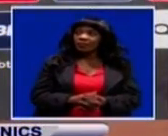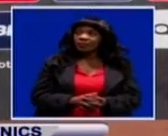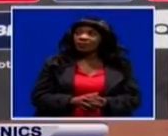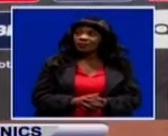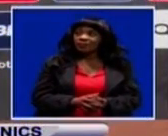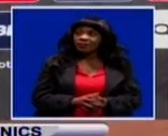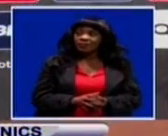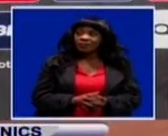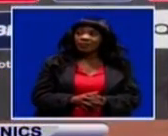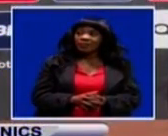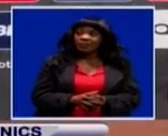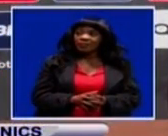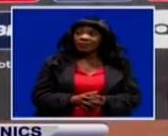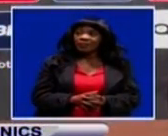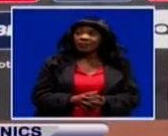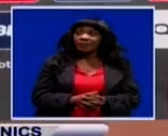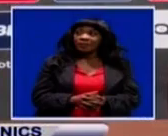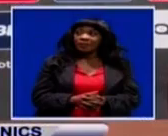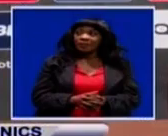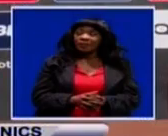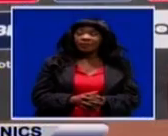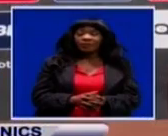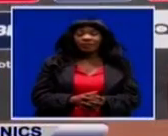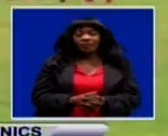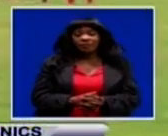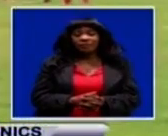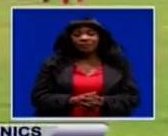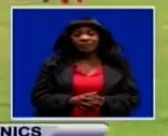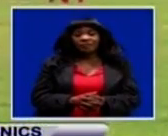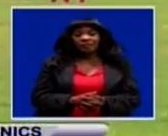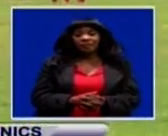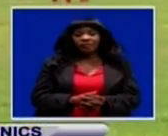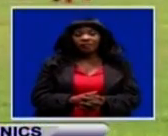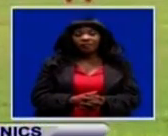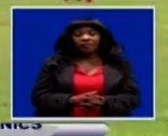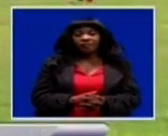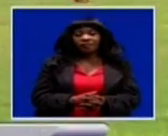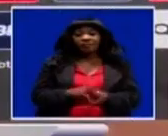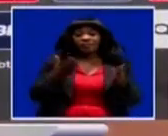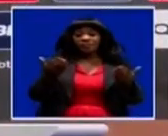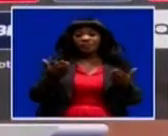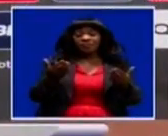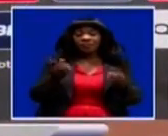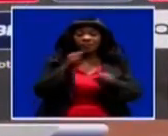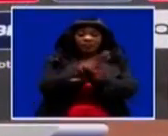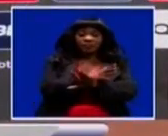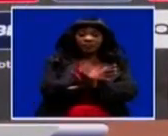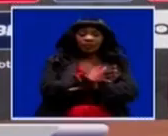game. As I said, we prepared very well for this encounter. And the team is ready, we're